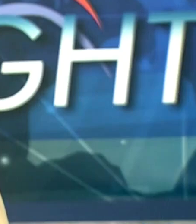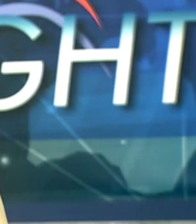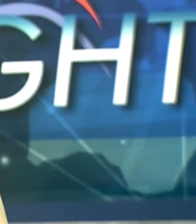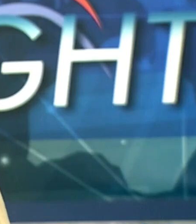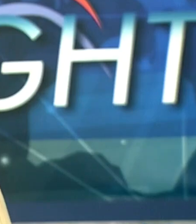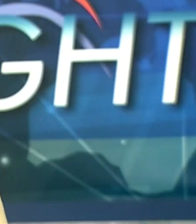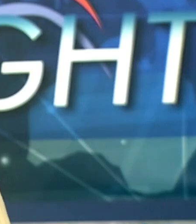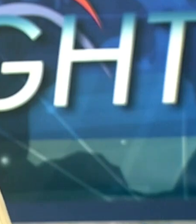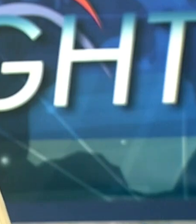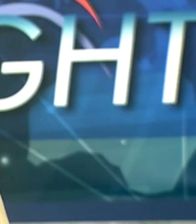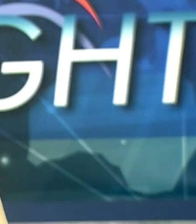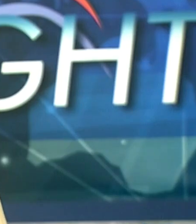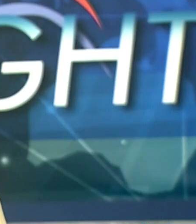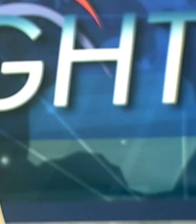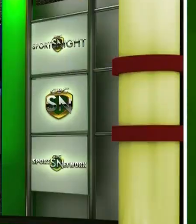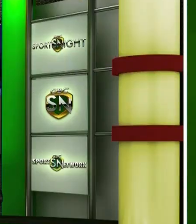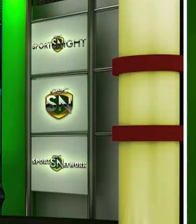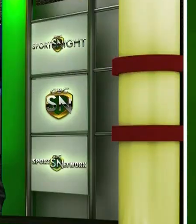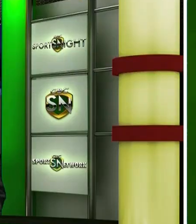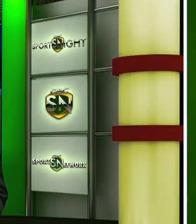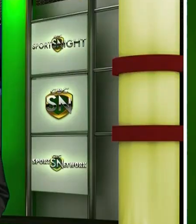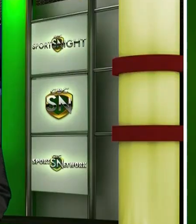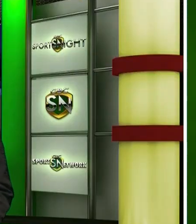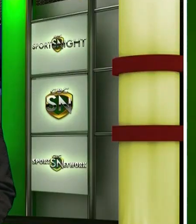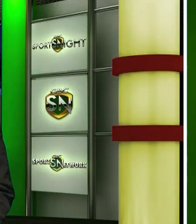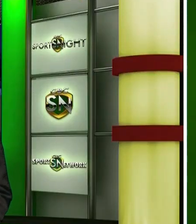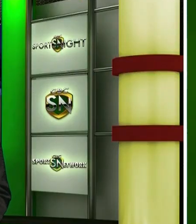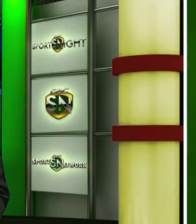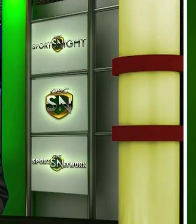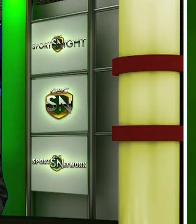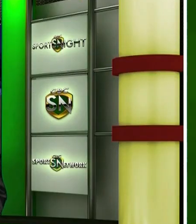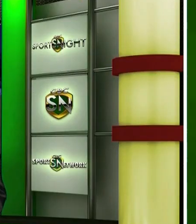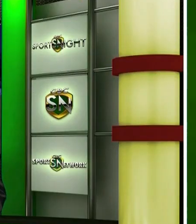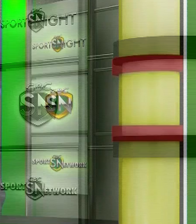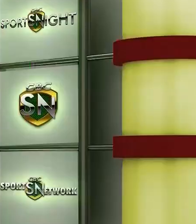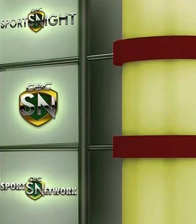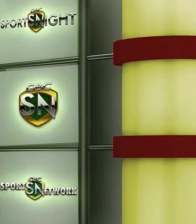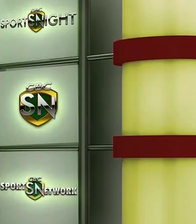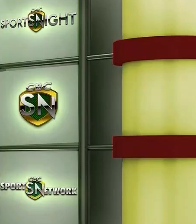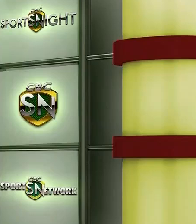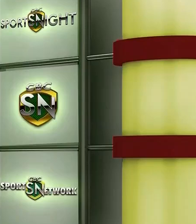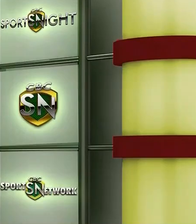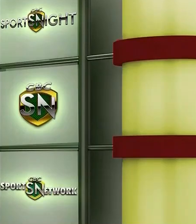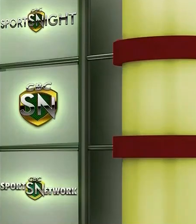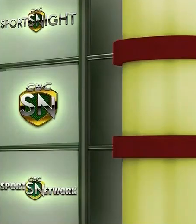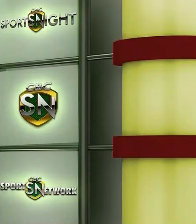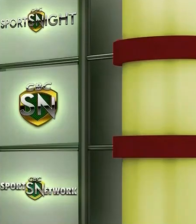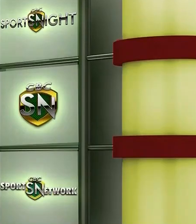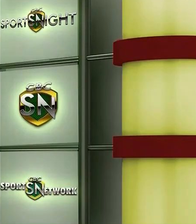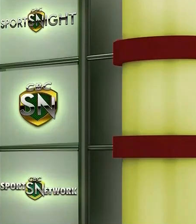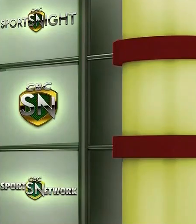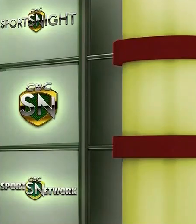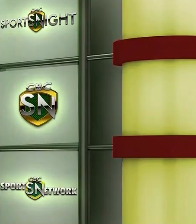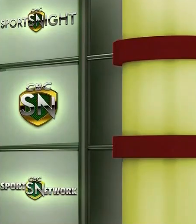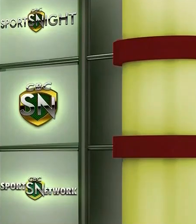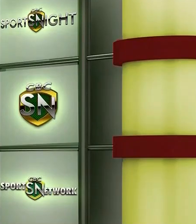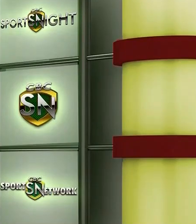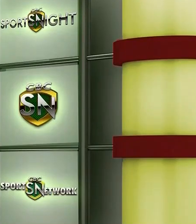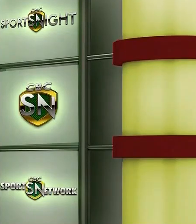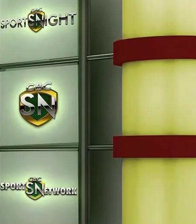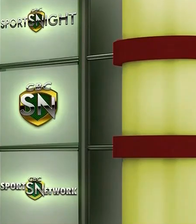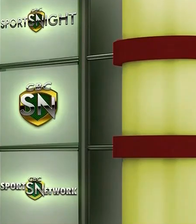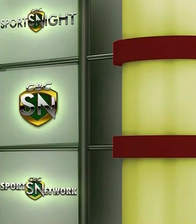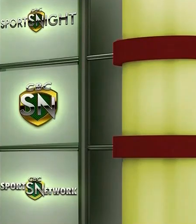Well, Damien Best is here. That means it's sports time. Yeah, thanks so much, Tisha. Good evening to you. Good evening to our viewers and listeners. Well, the